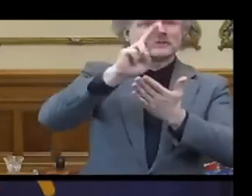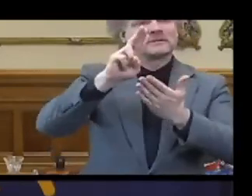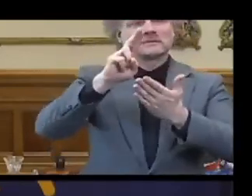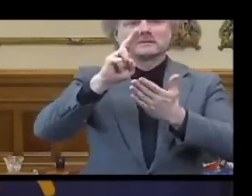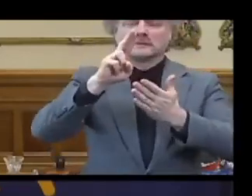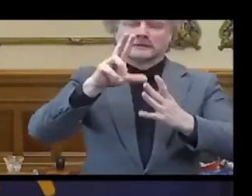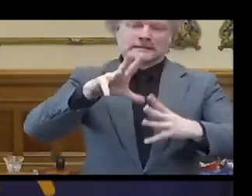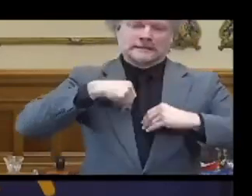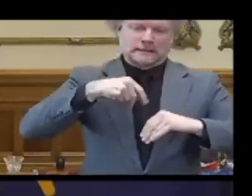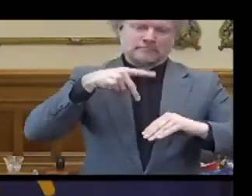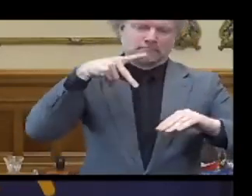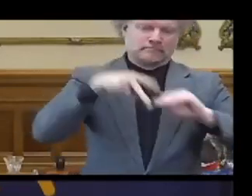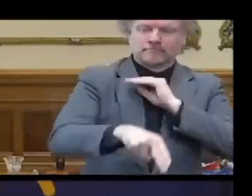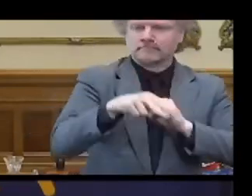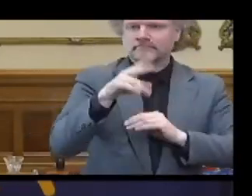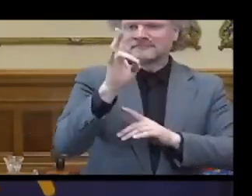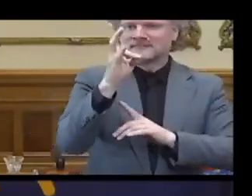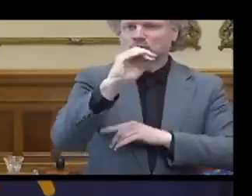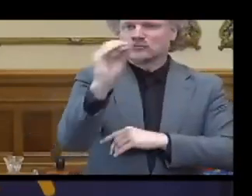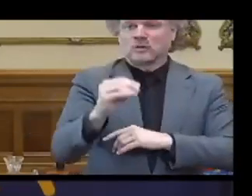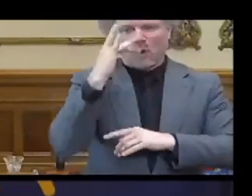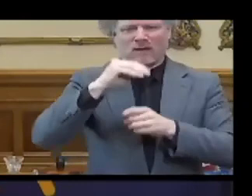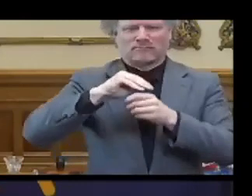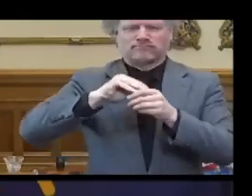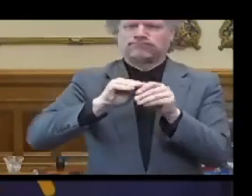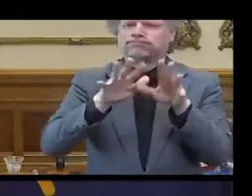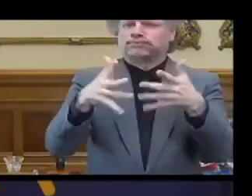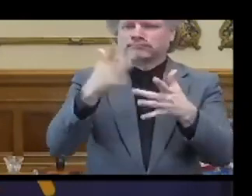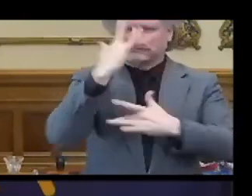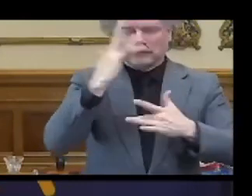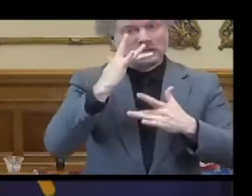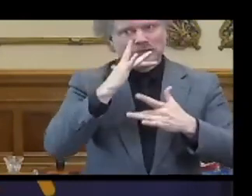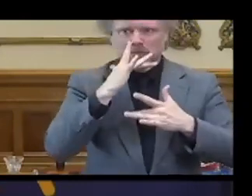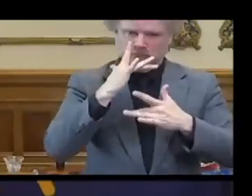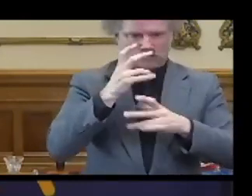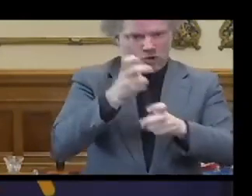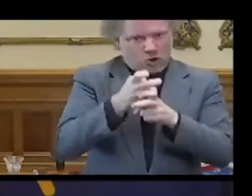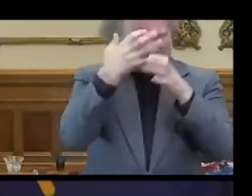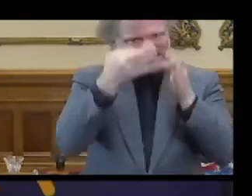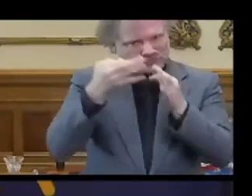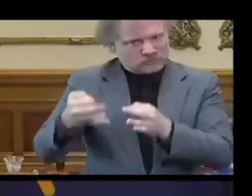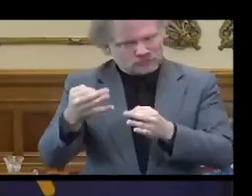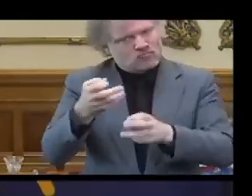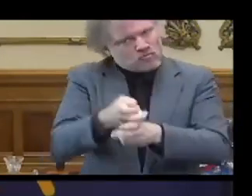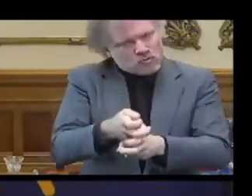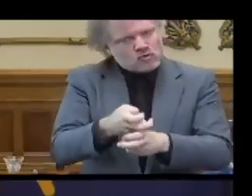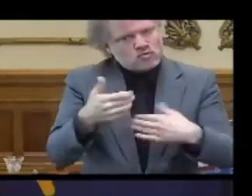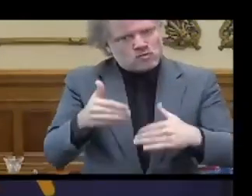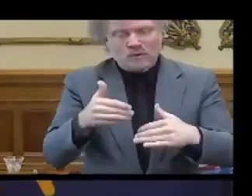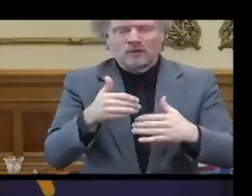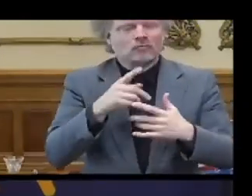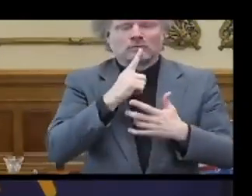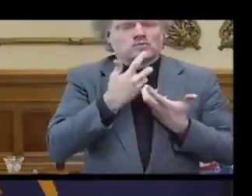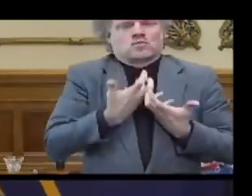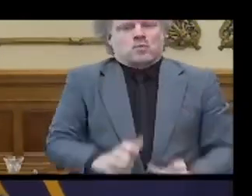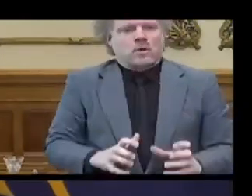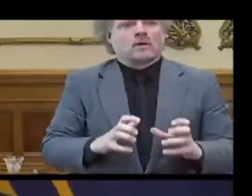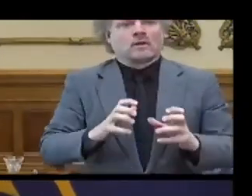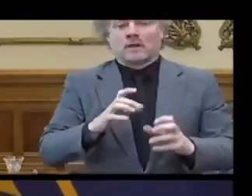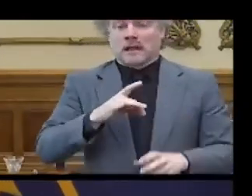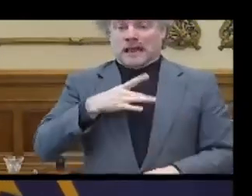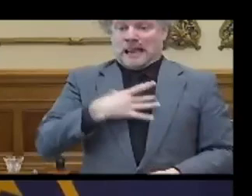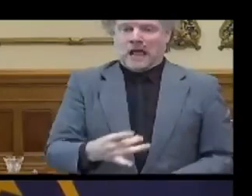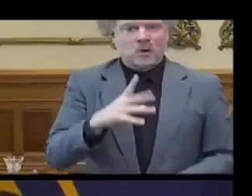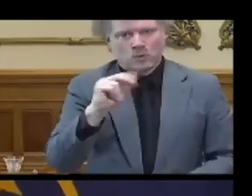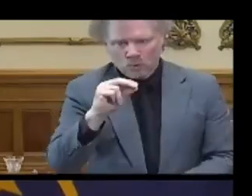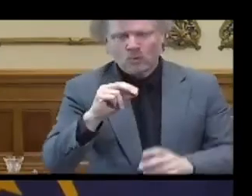7% haircut because of the pandemic. These are difficult decisions you don't want to make or like to make,